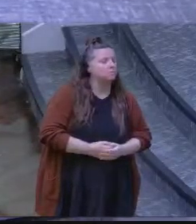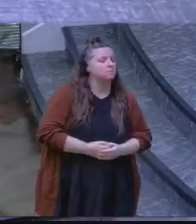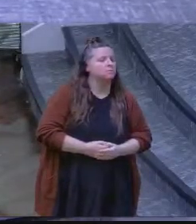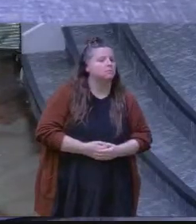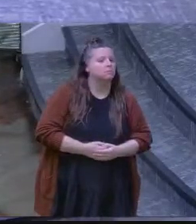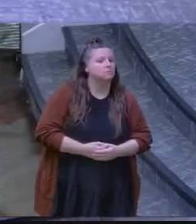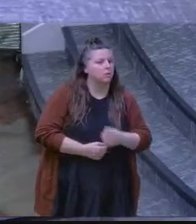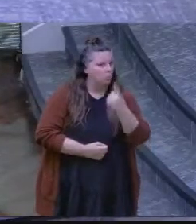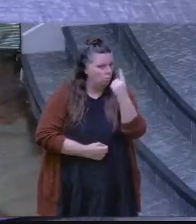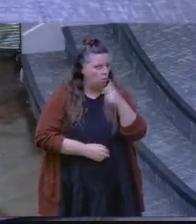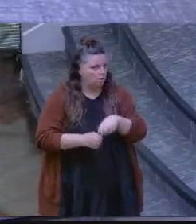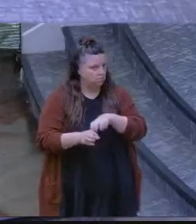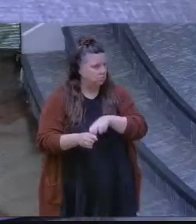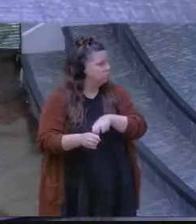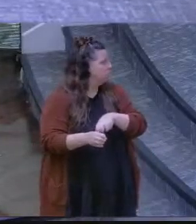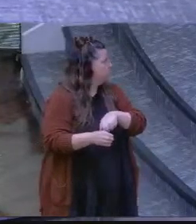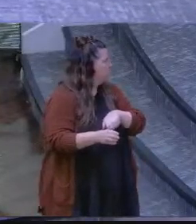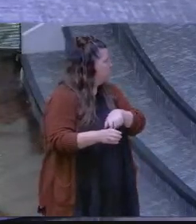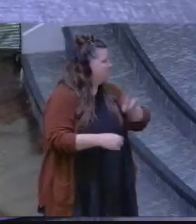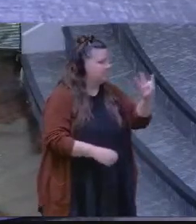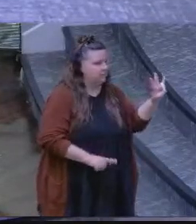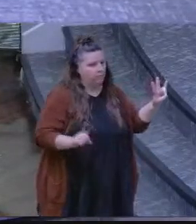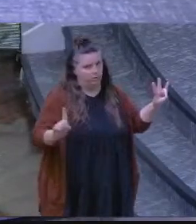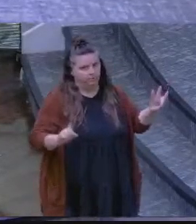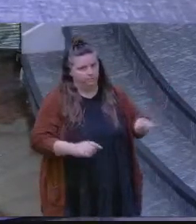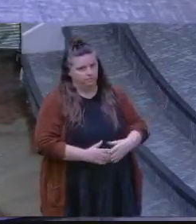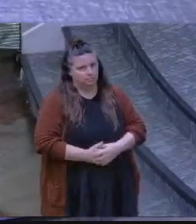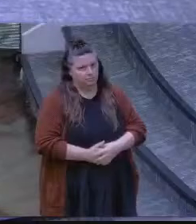one abstention, 7-1.